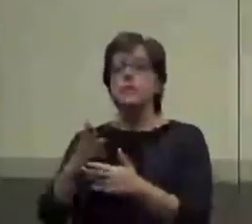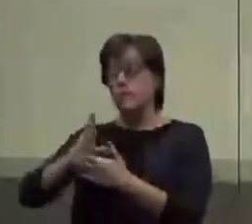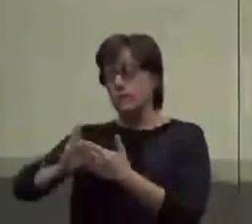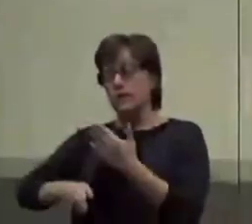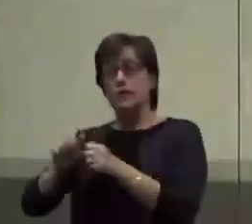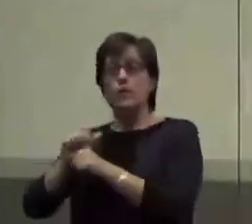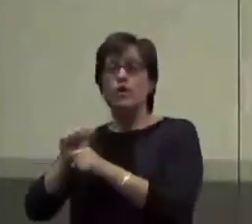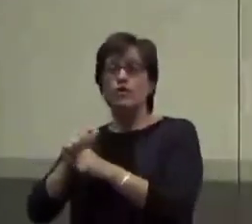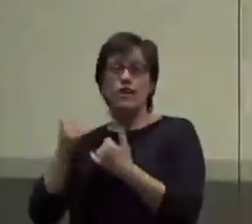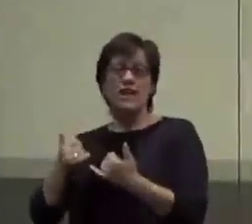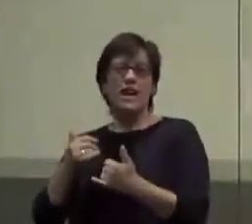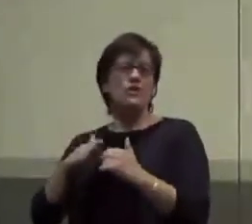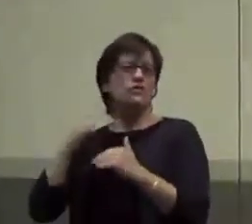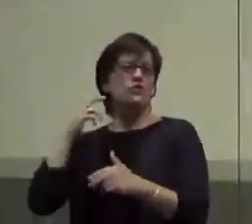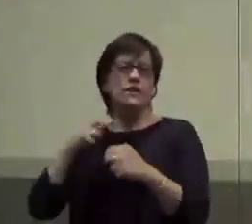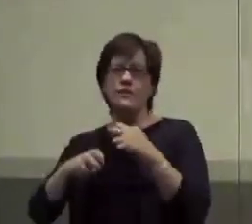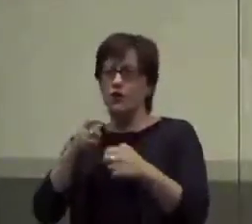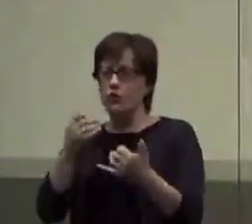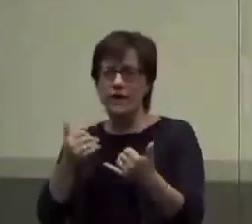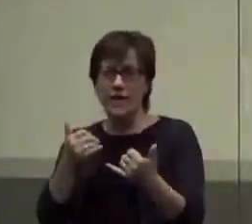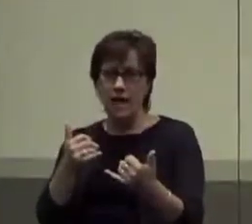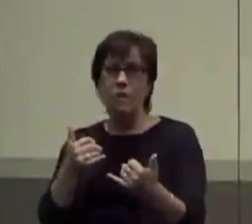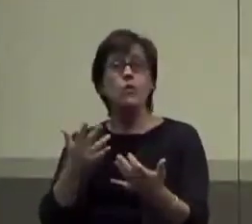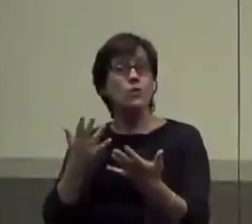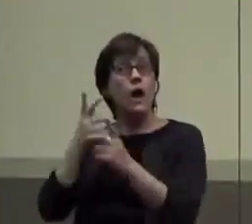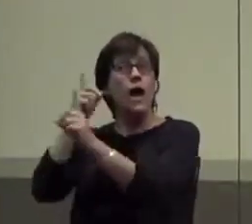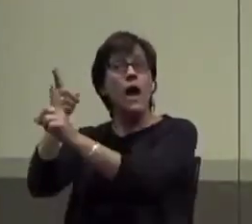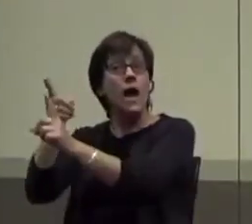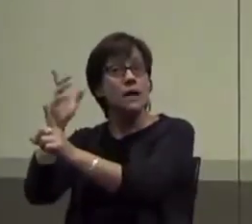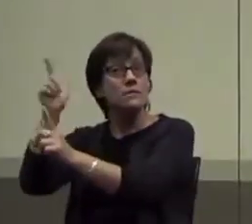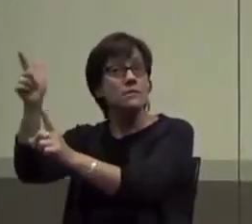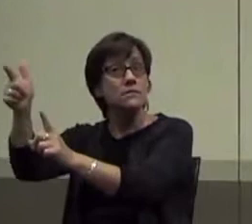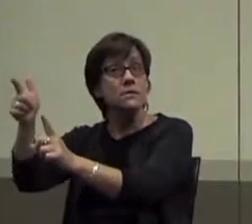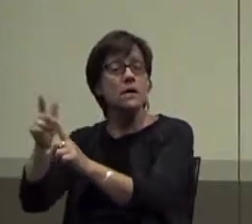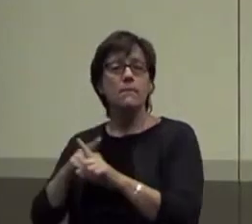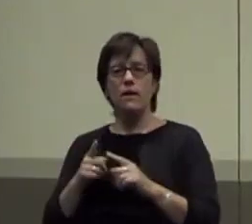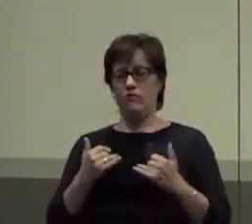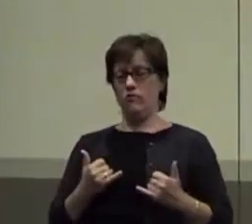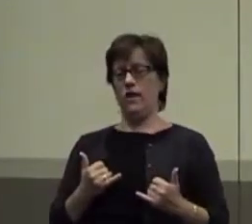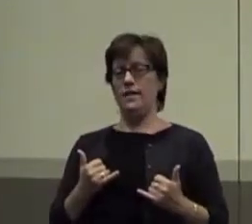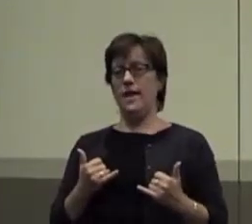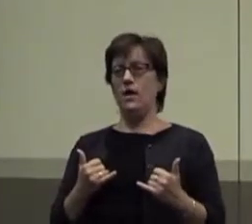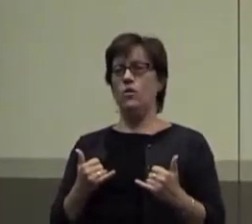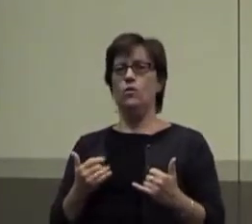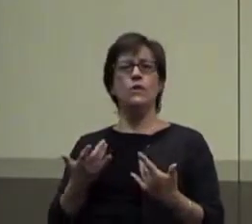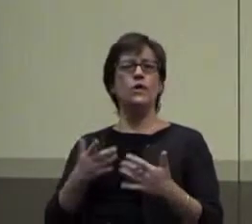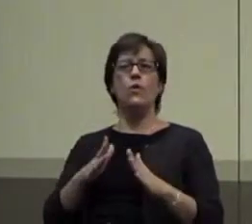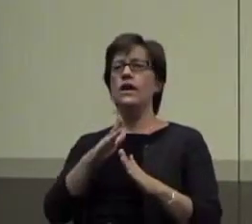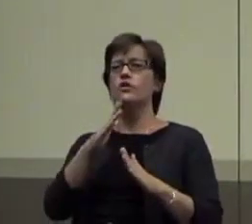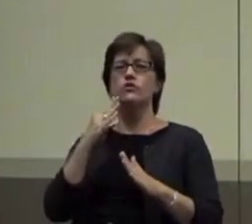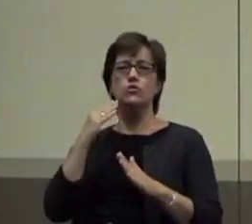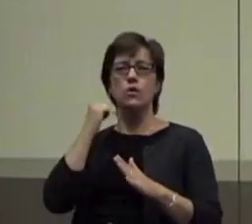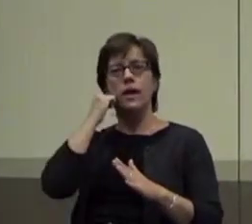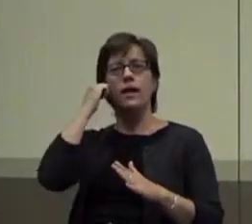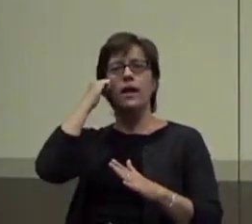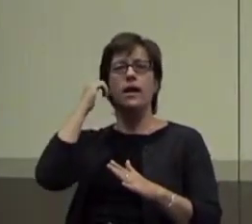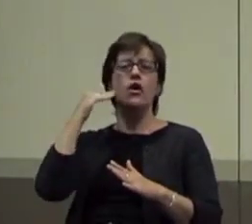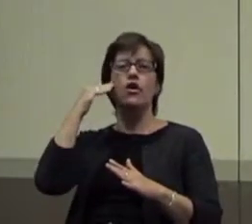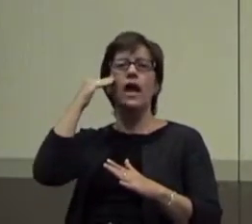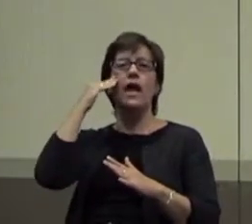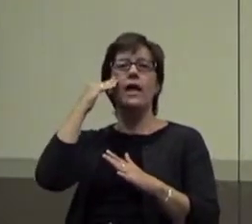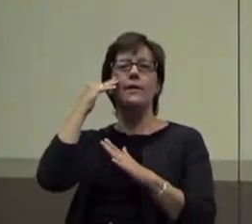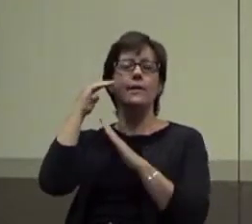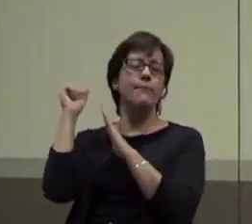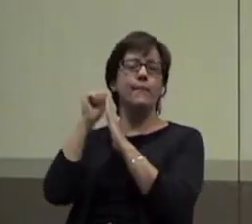is too hard right now. Again, that's our goal. We want her to get there, but we definitely don't want her hitting her head anymore. So we're going to use